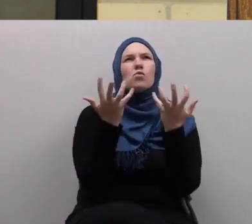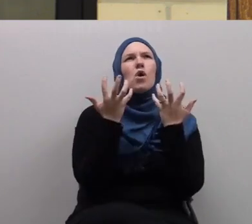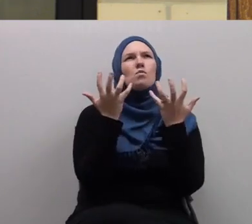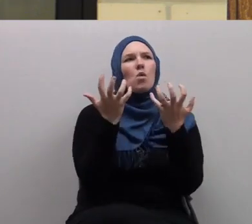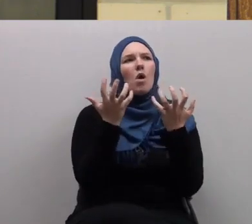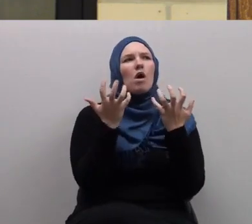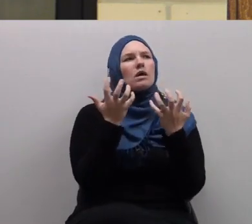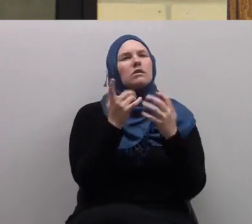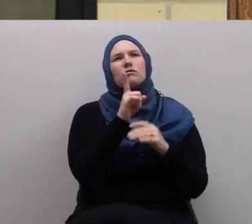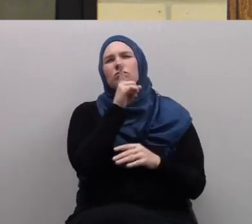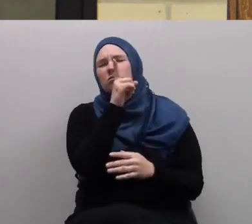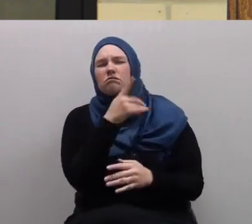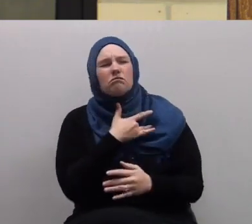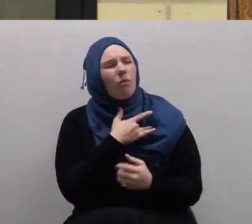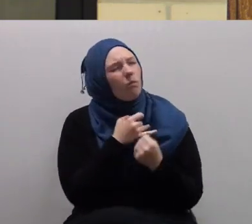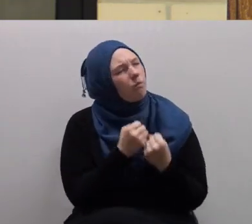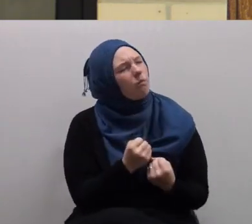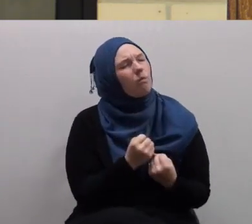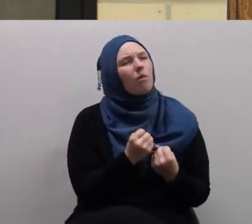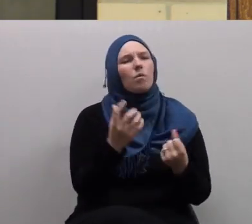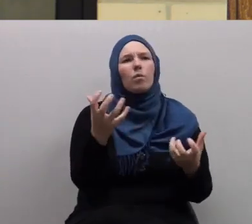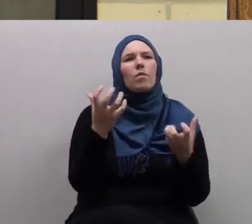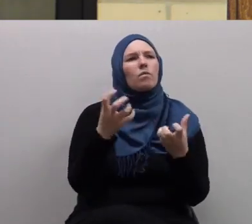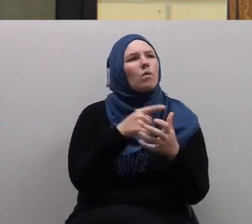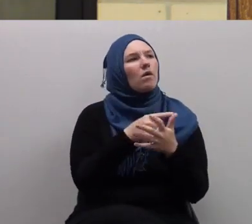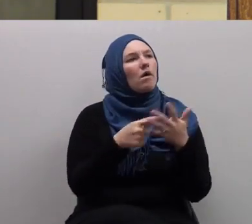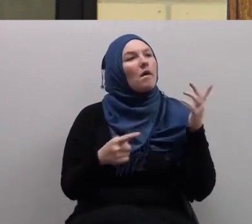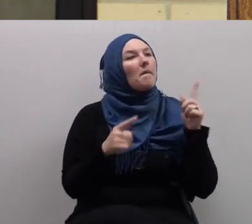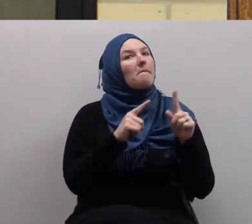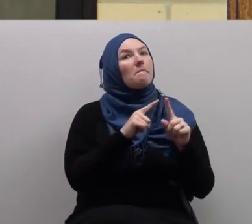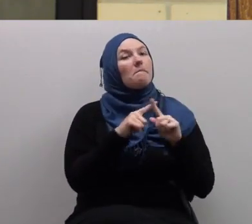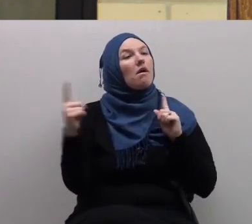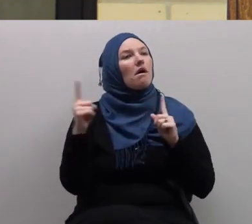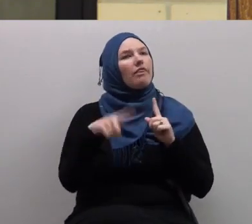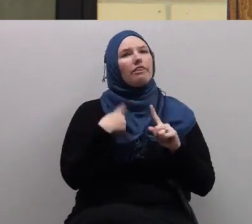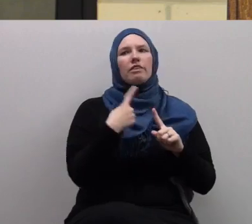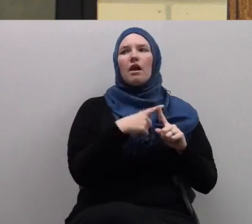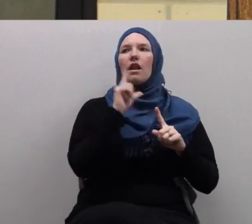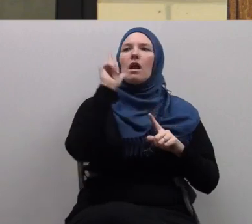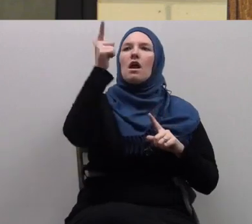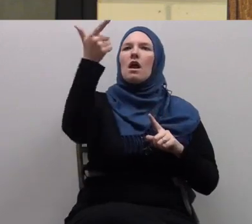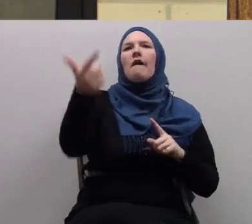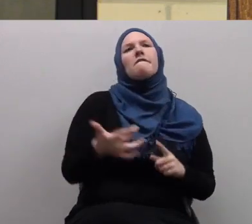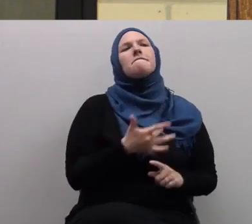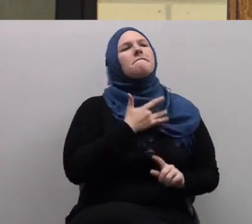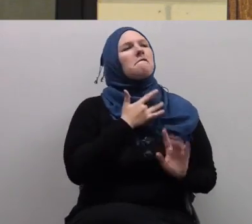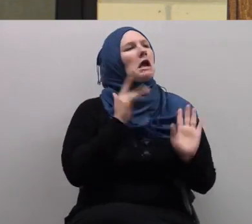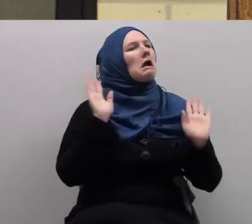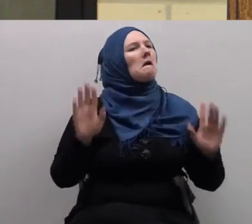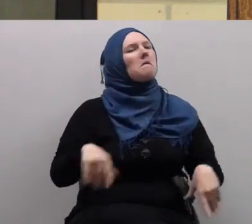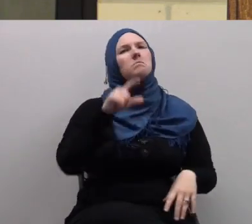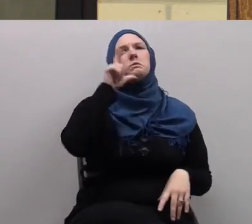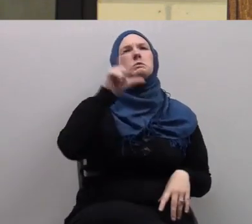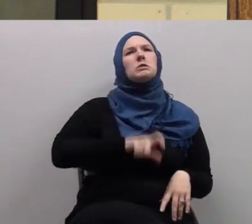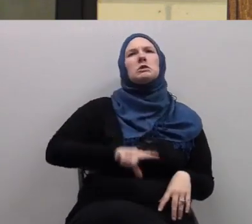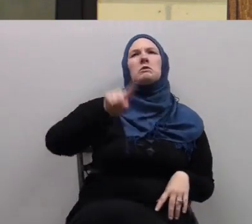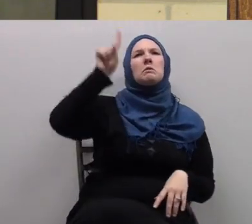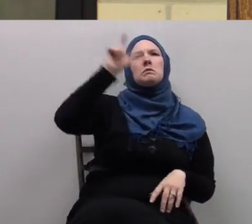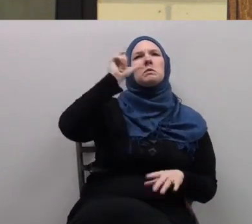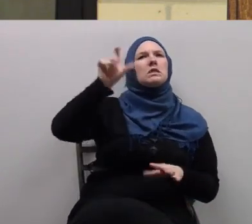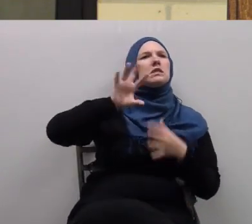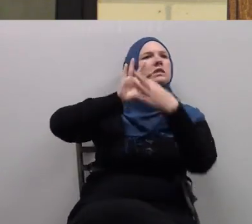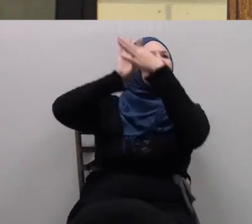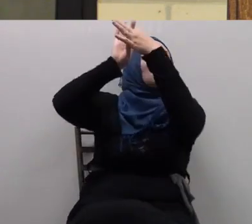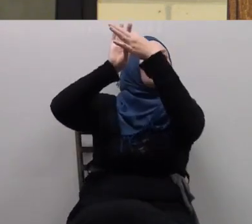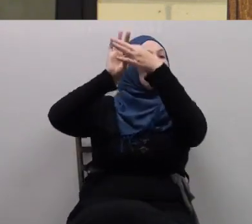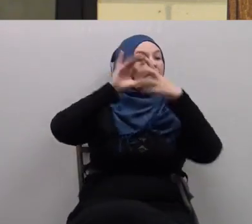and sincerely. But when he feels that he can do without, he is